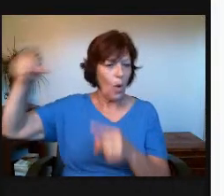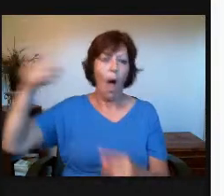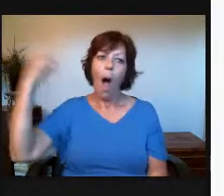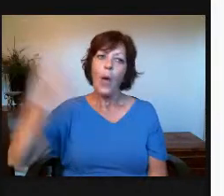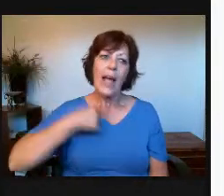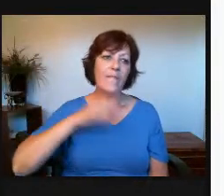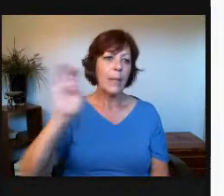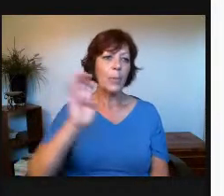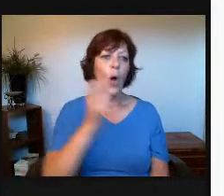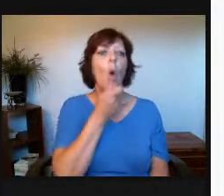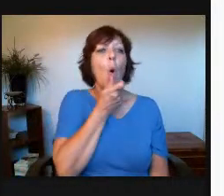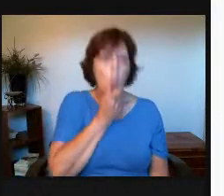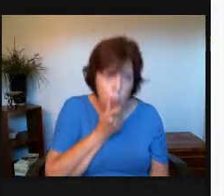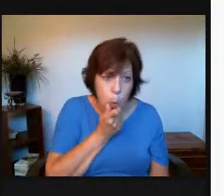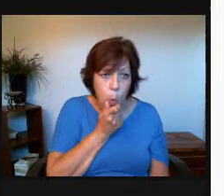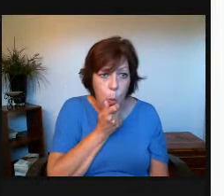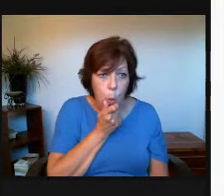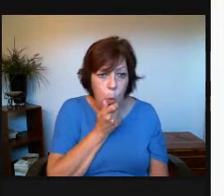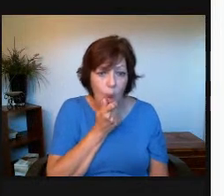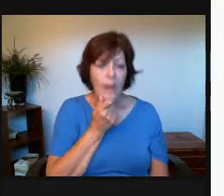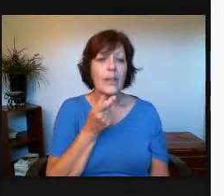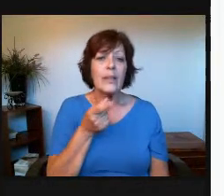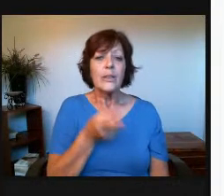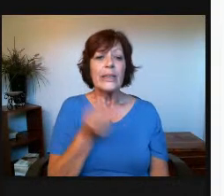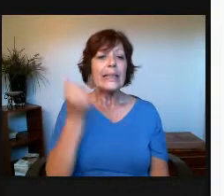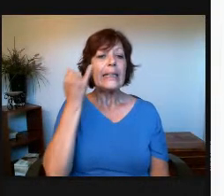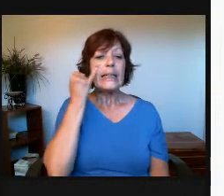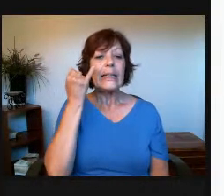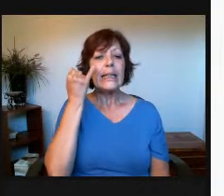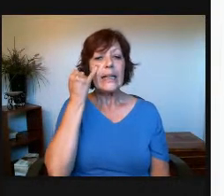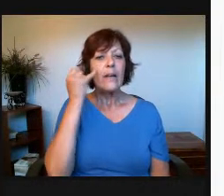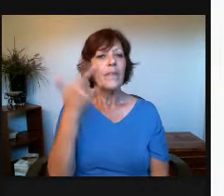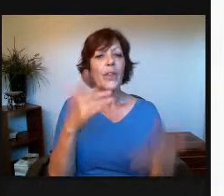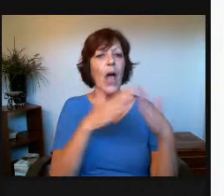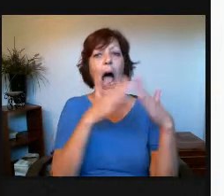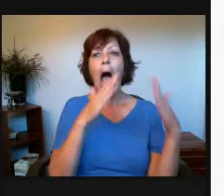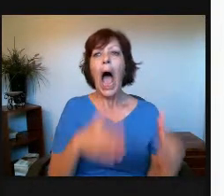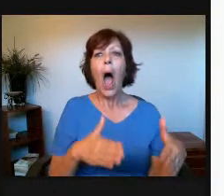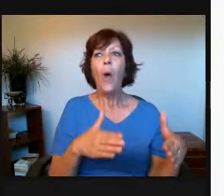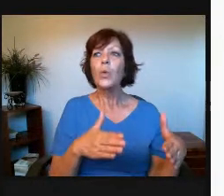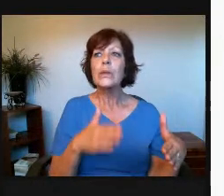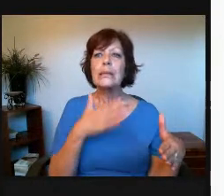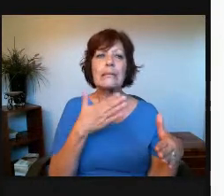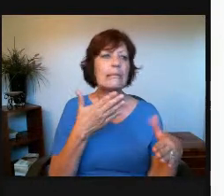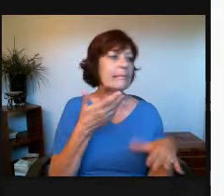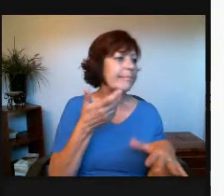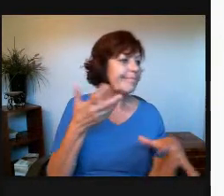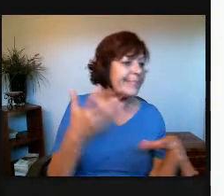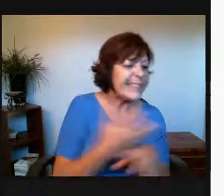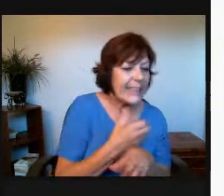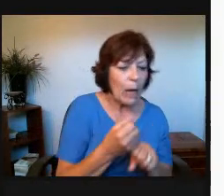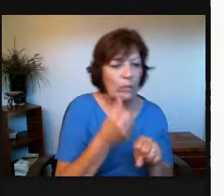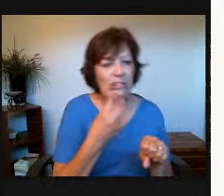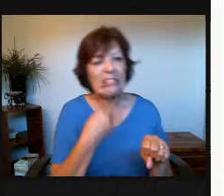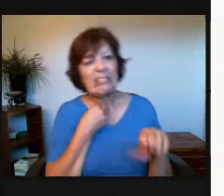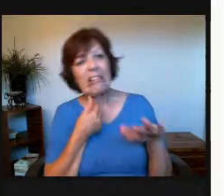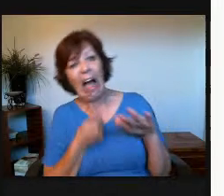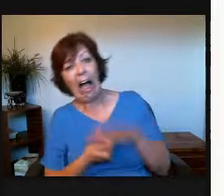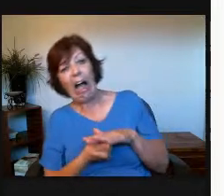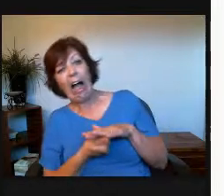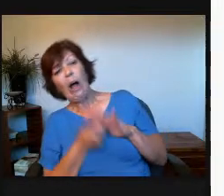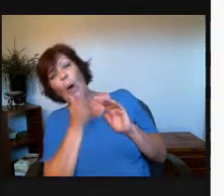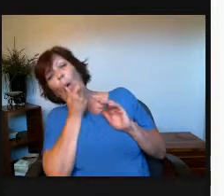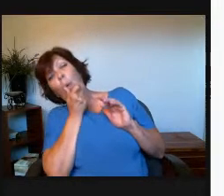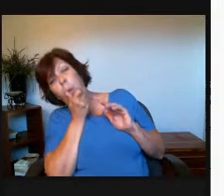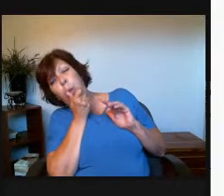emergency whistles in their kits so that if their house gets damaged and they're trapped under something, they can blow